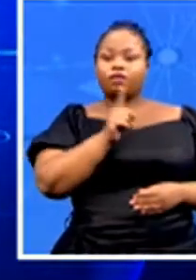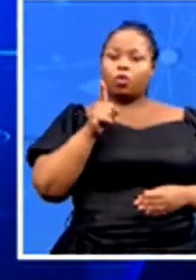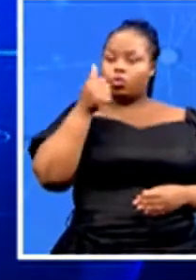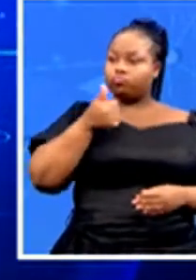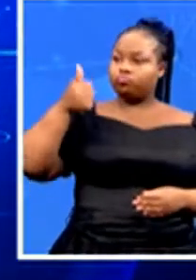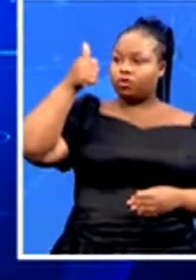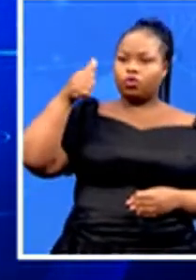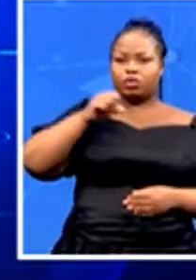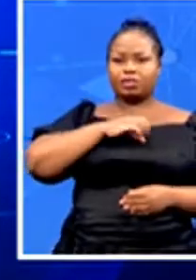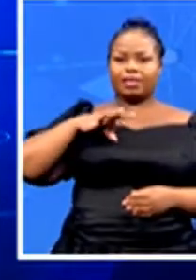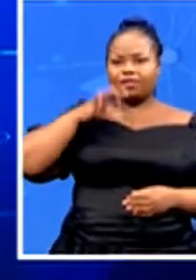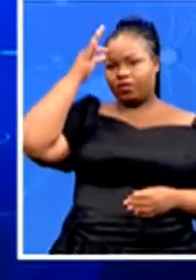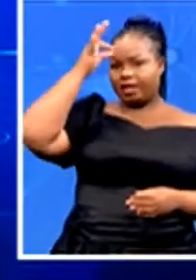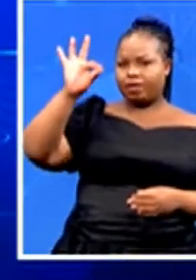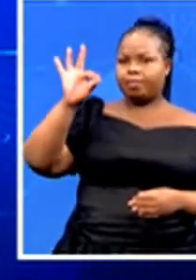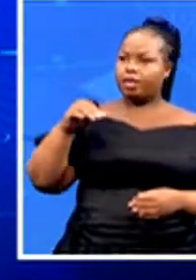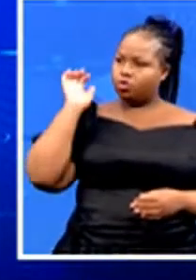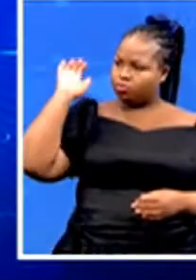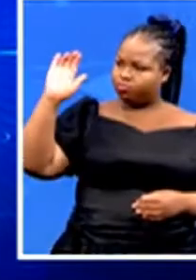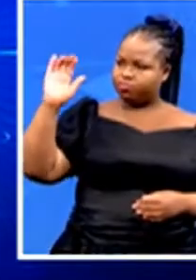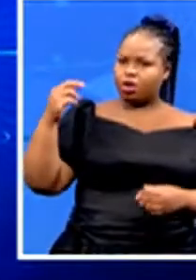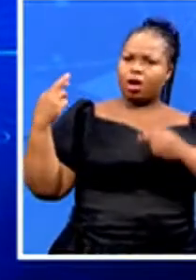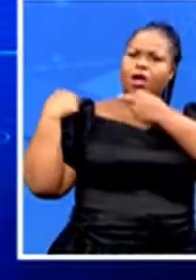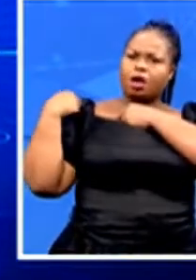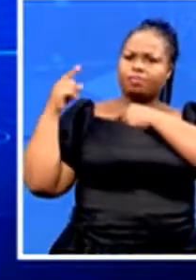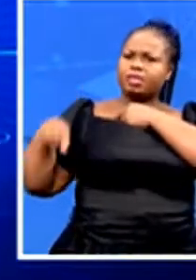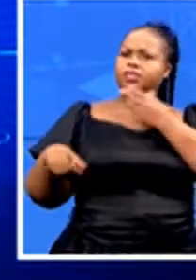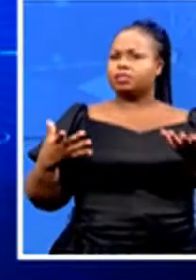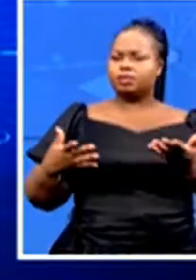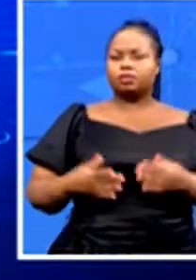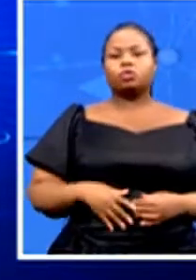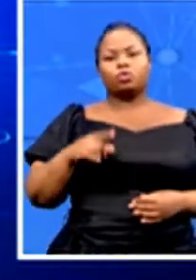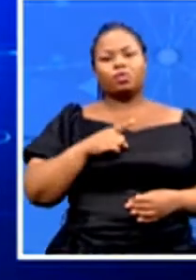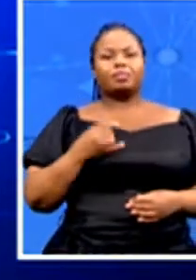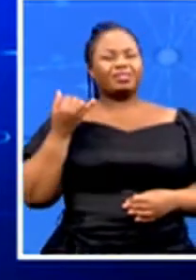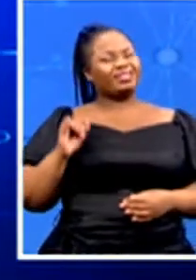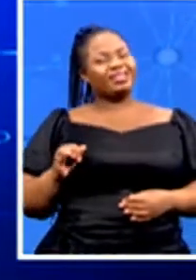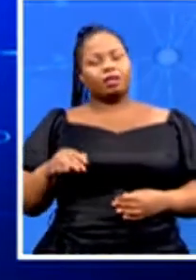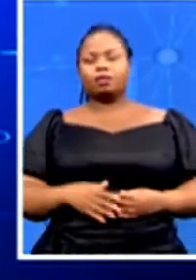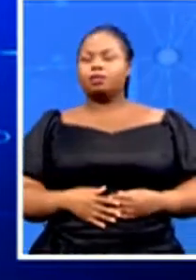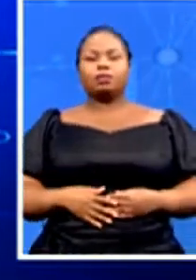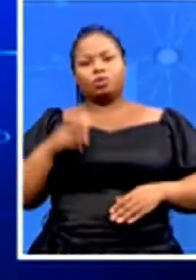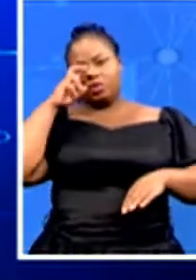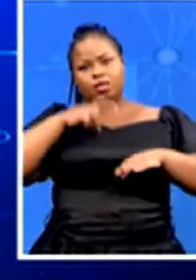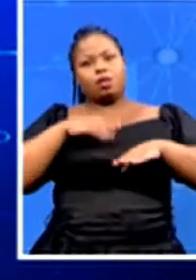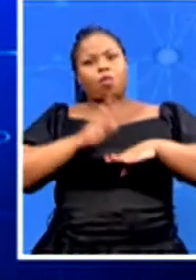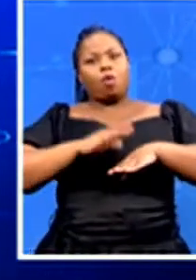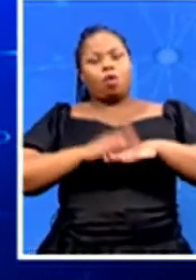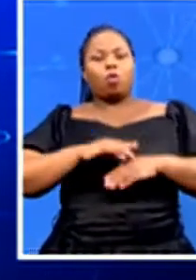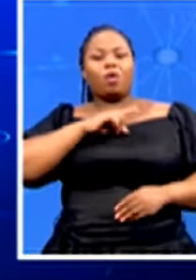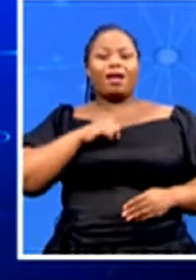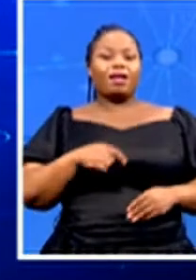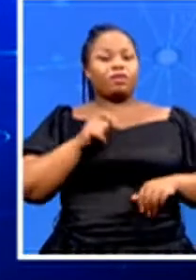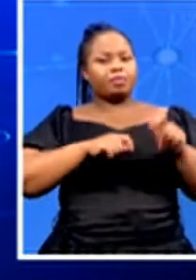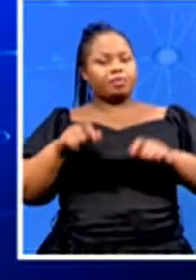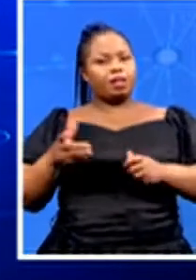country, still have a long way to go to make sure that we bring back the issue of citizens' engagement and citizens